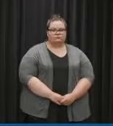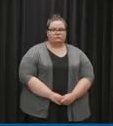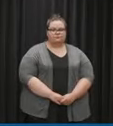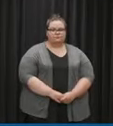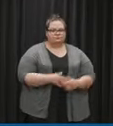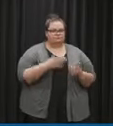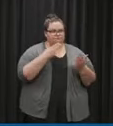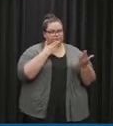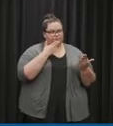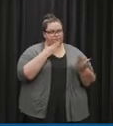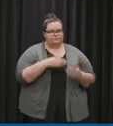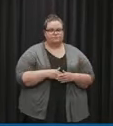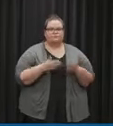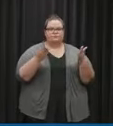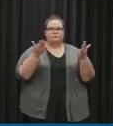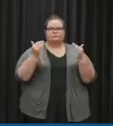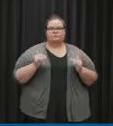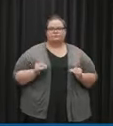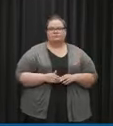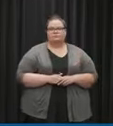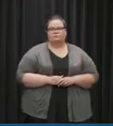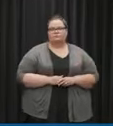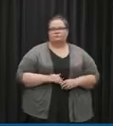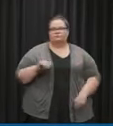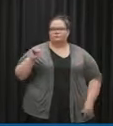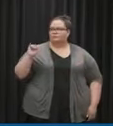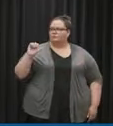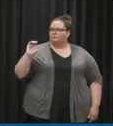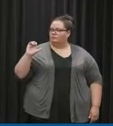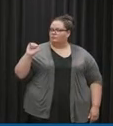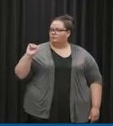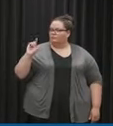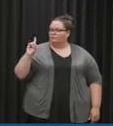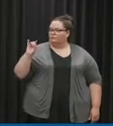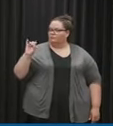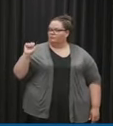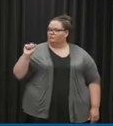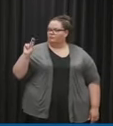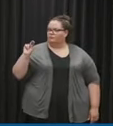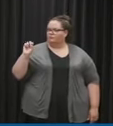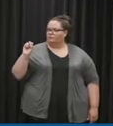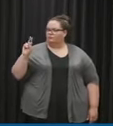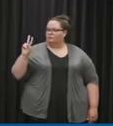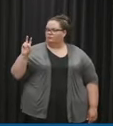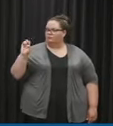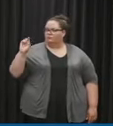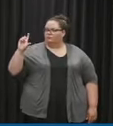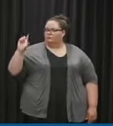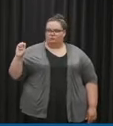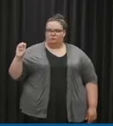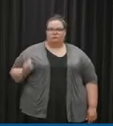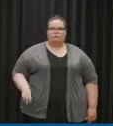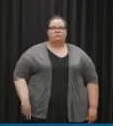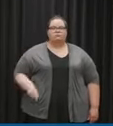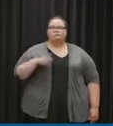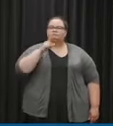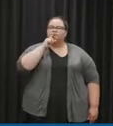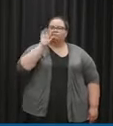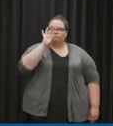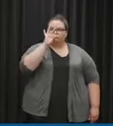physical distancing. Voilà. Acadie Nouvelle. Your question, please. Acadie Nouvelle.